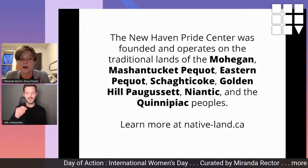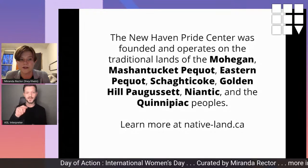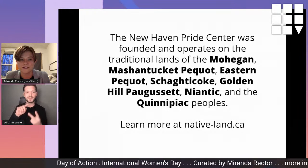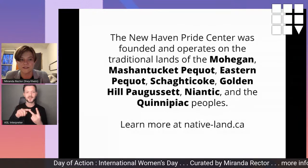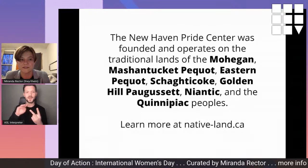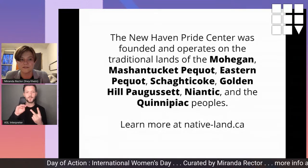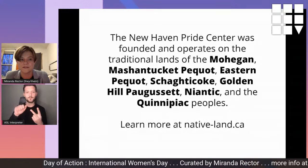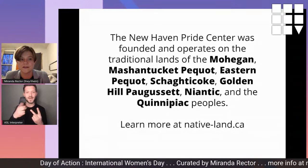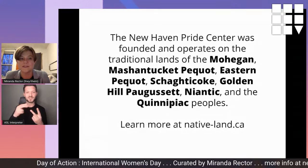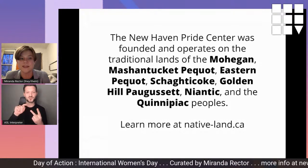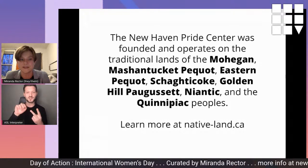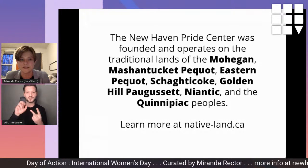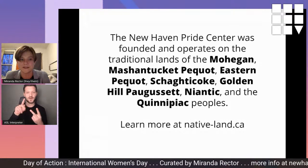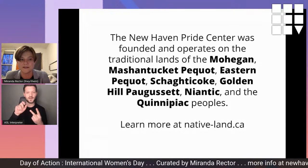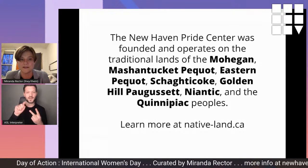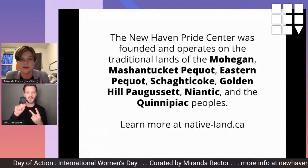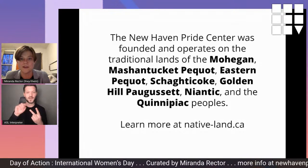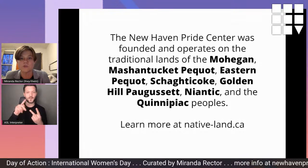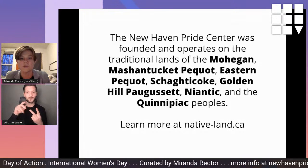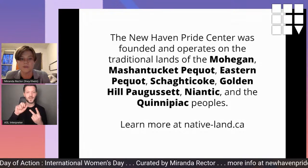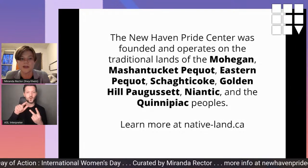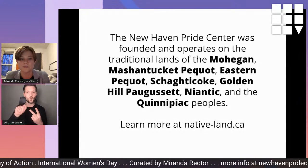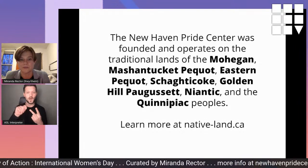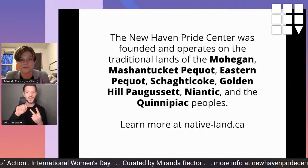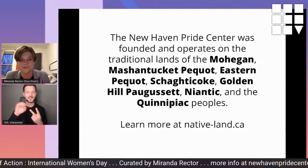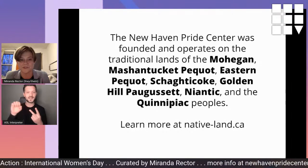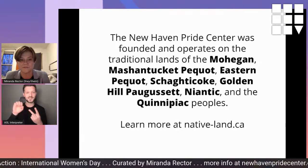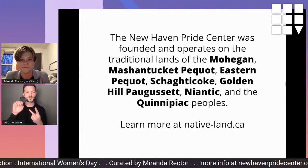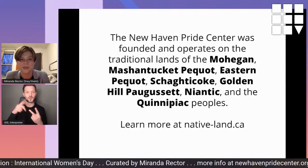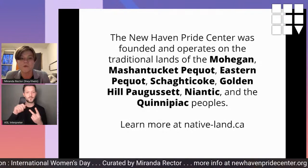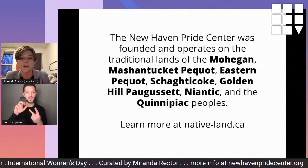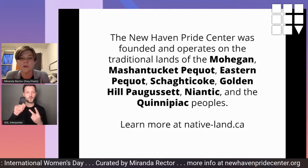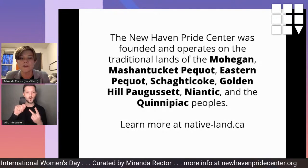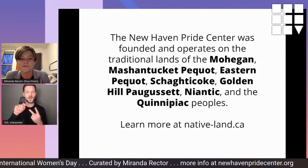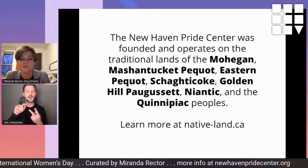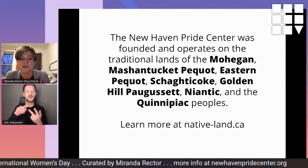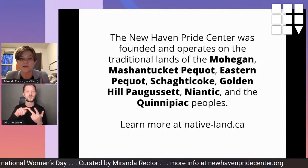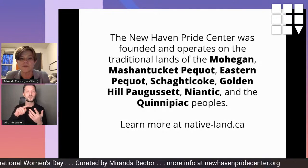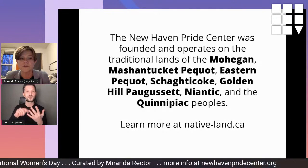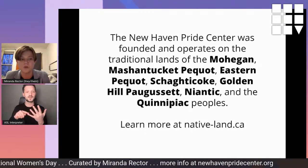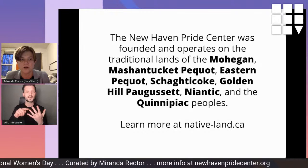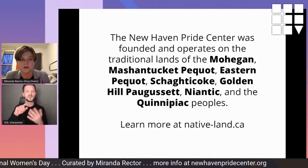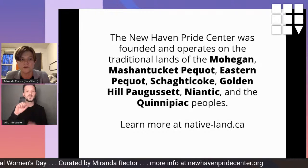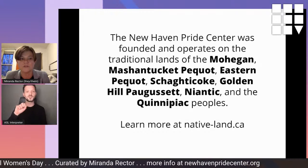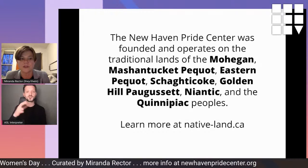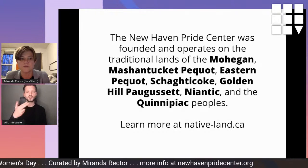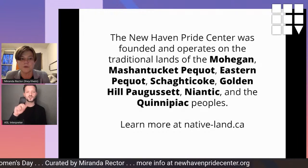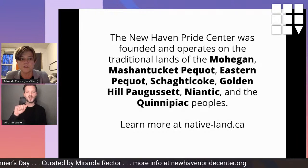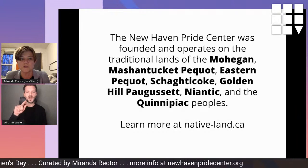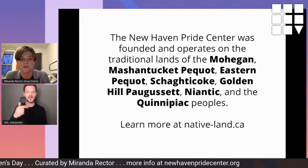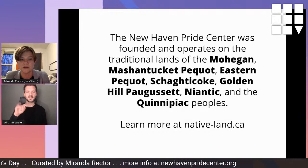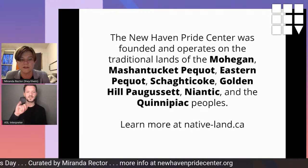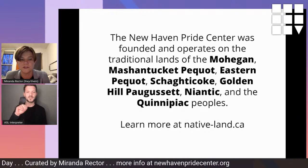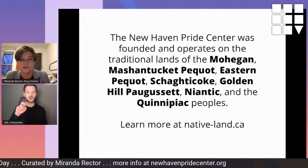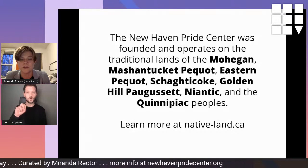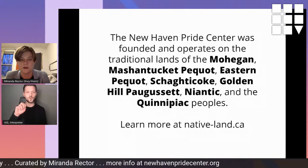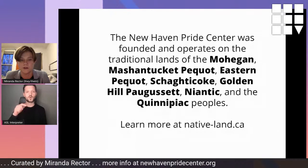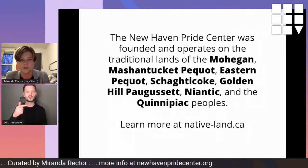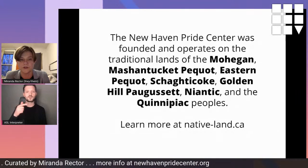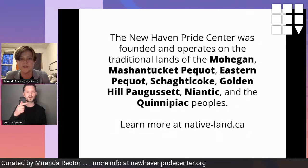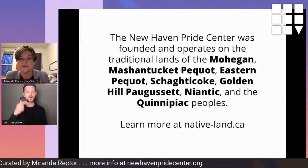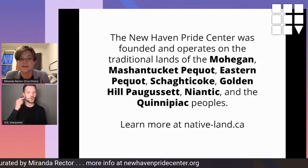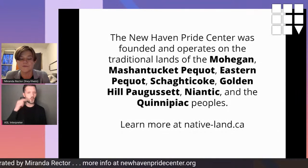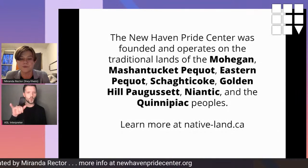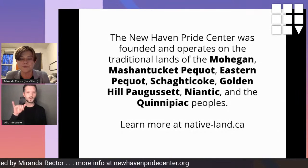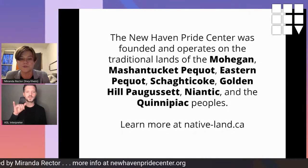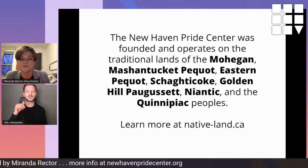Golden Hill Palgussit, Neantic, and the Quinnipiac peoples. We hope that from wherever you are, you take a moment to acknowledge and